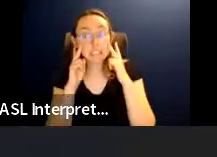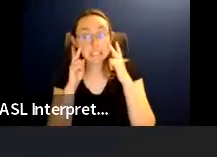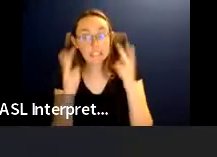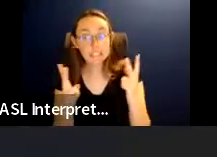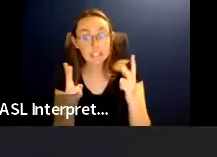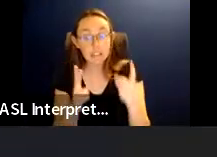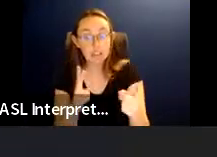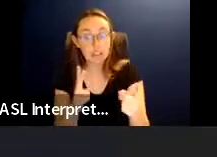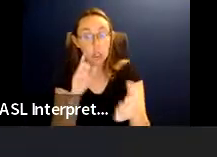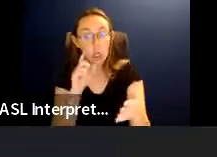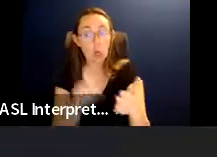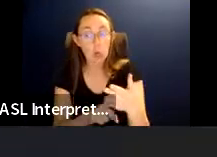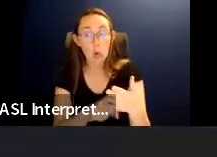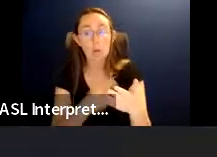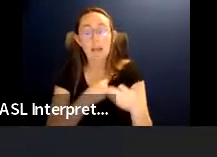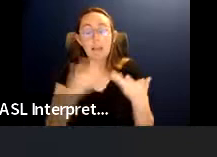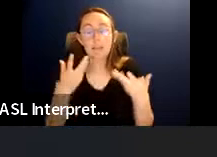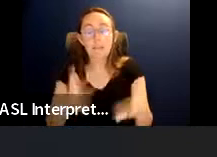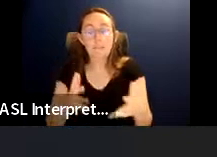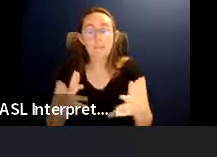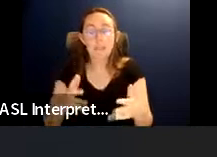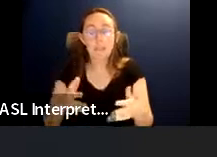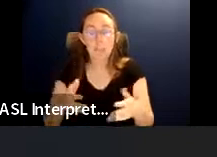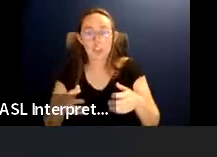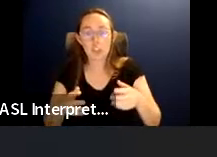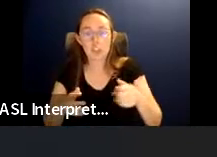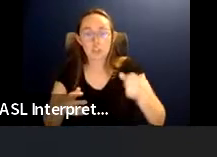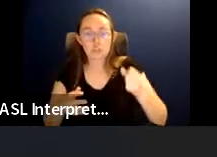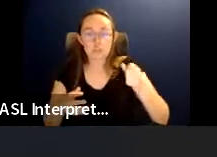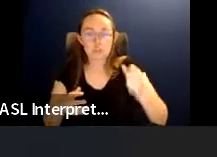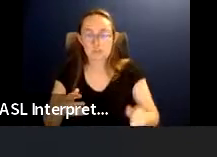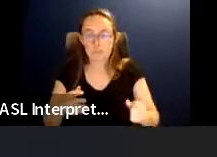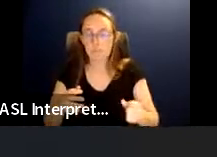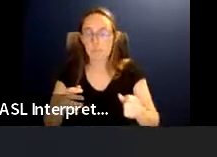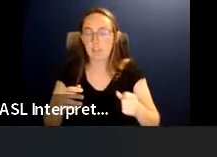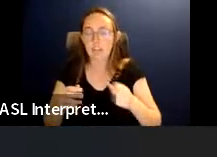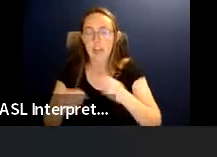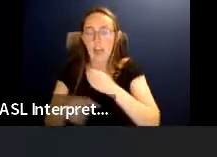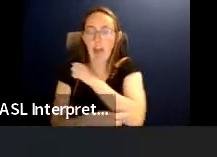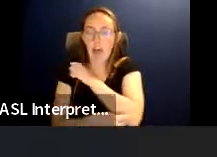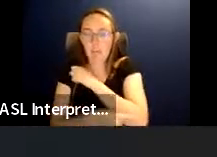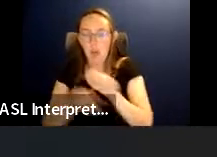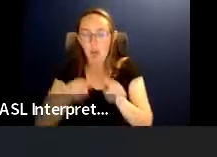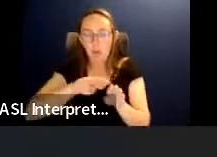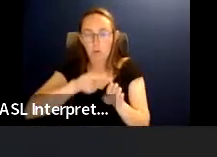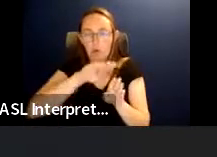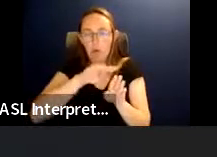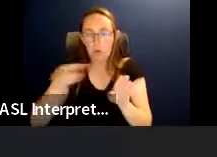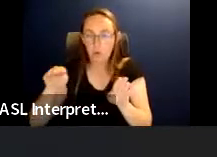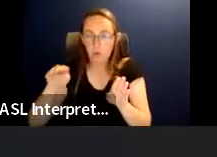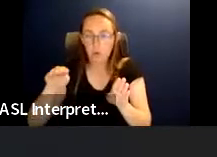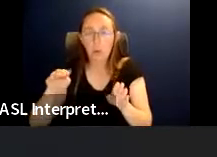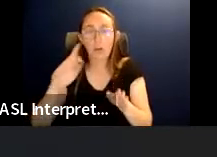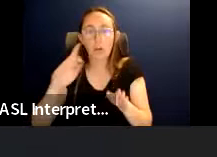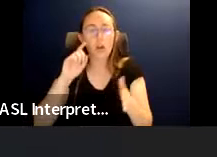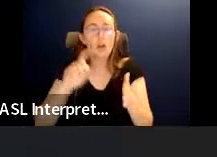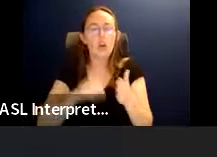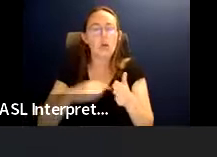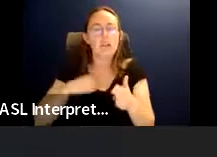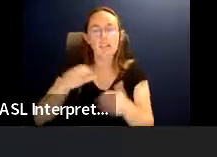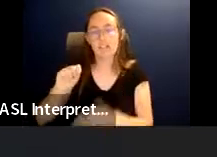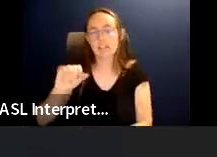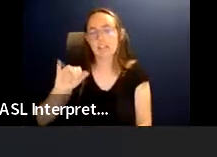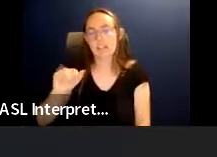I've snapped in an elbow on the end. Notice there's a silicone band. So I have a fixed